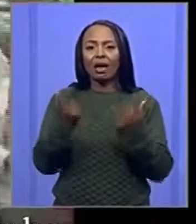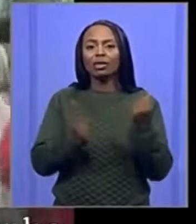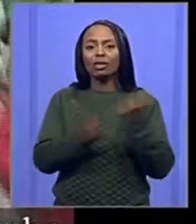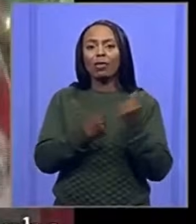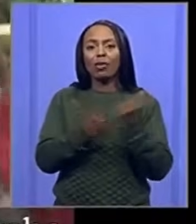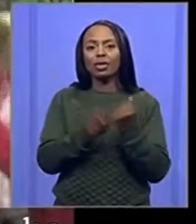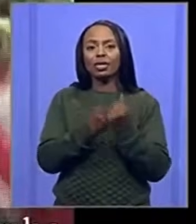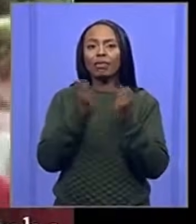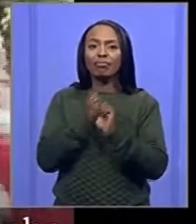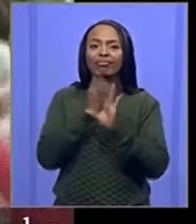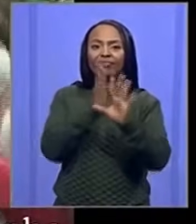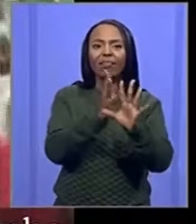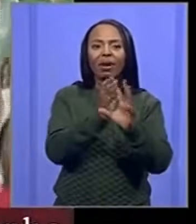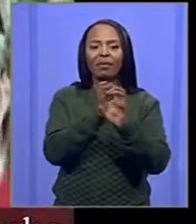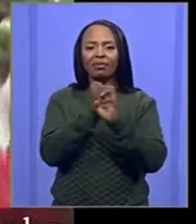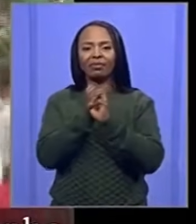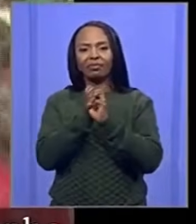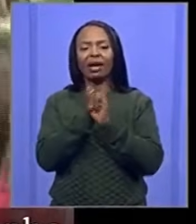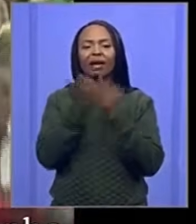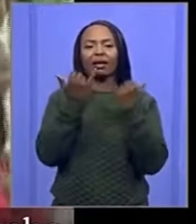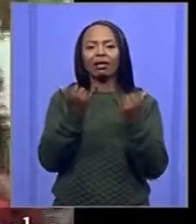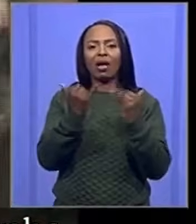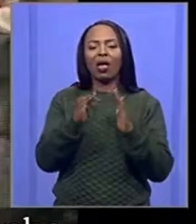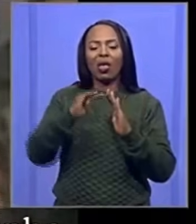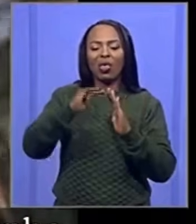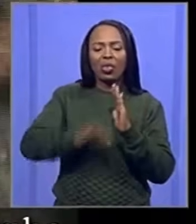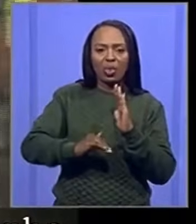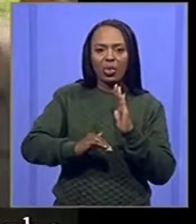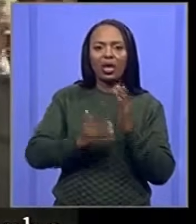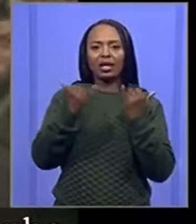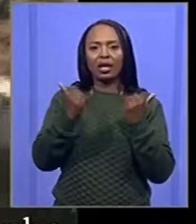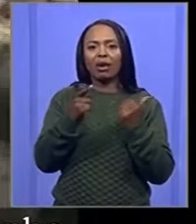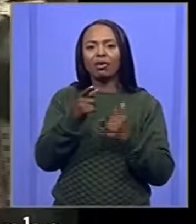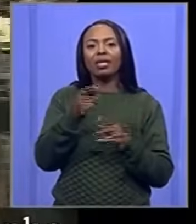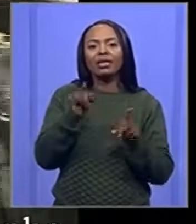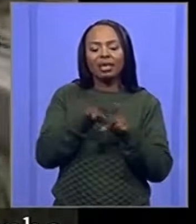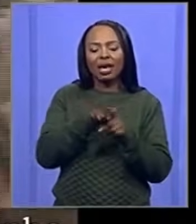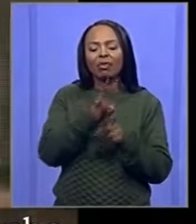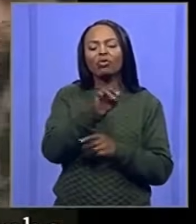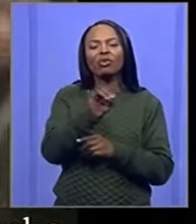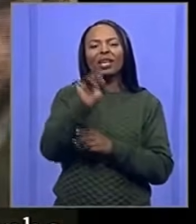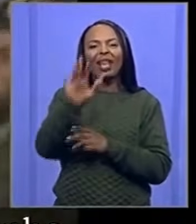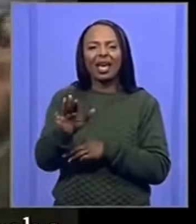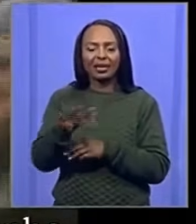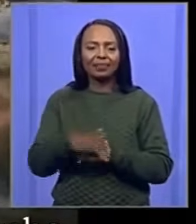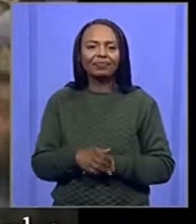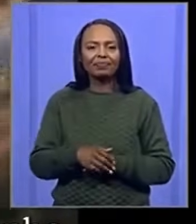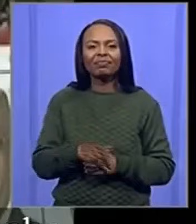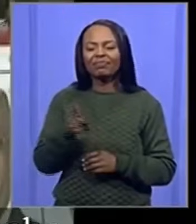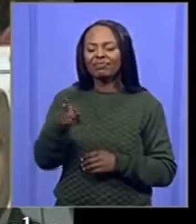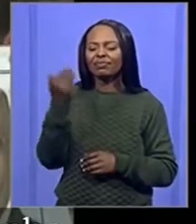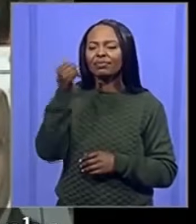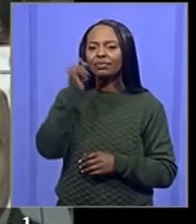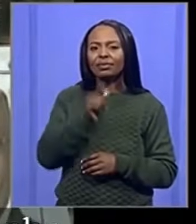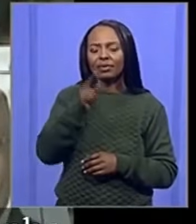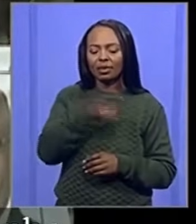le ka 2009 e eteletswe pele ke Jacob Zuma morago ga tlhatlharuane e e lebisitsweng kwa go tlhamiwang ga coup